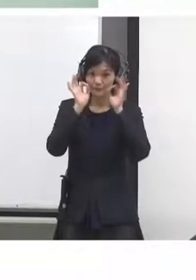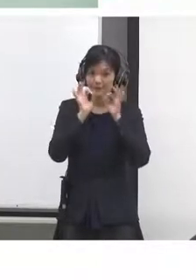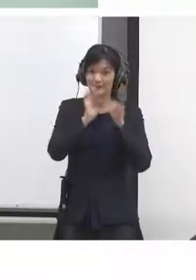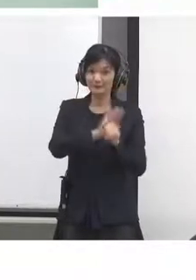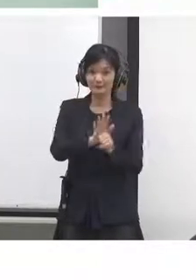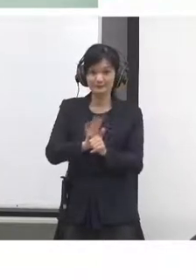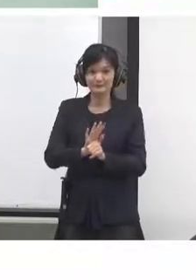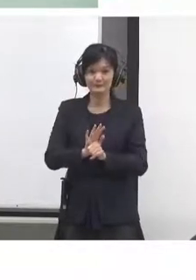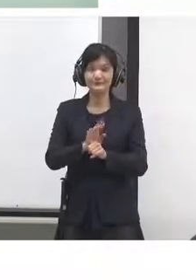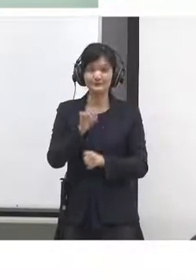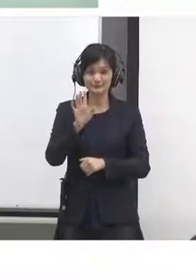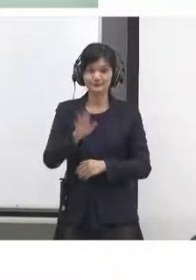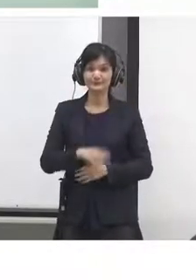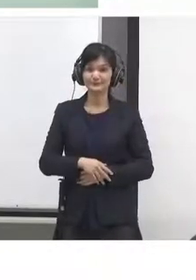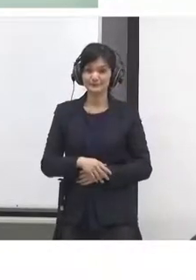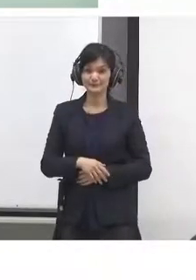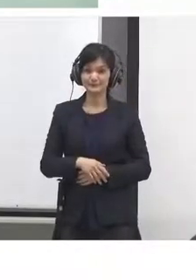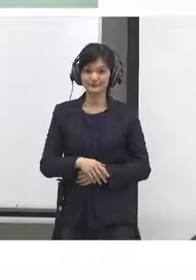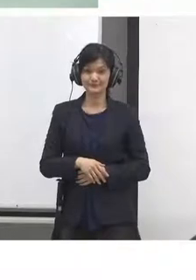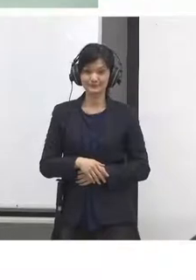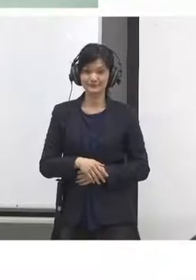show the slide?